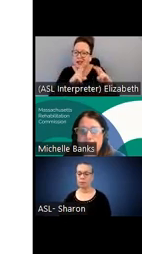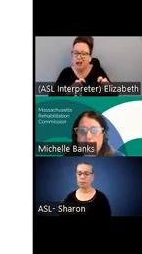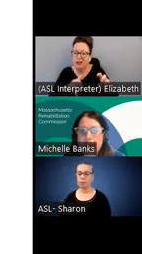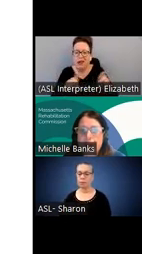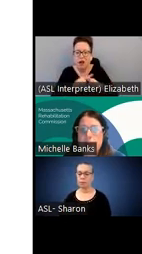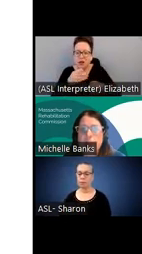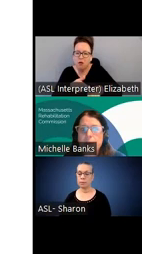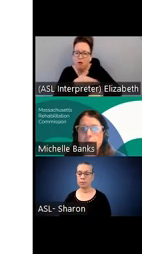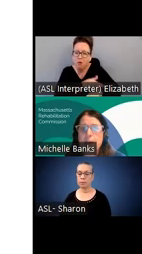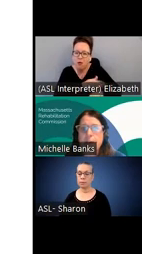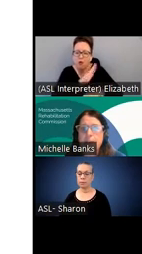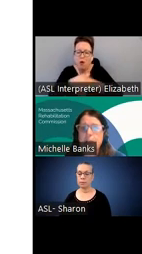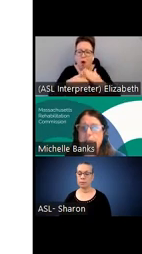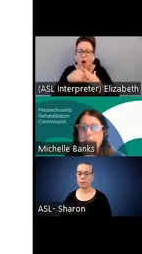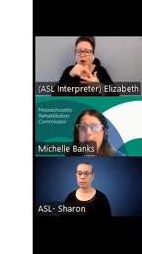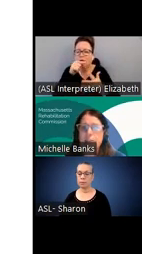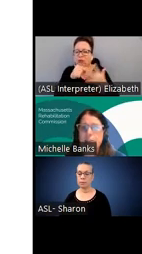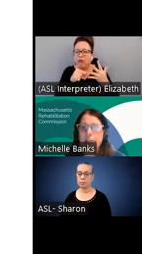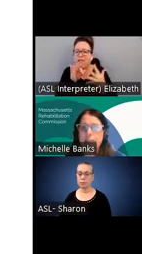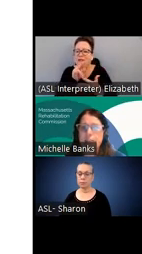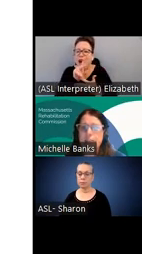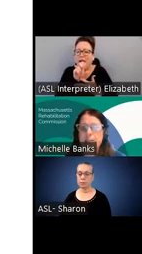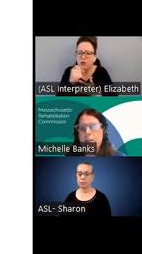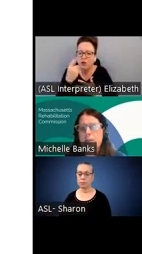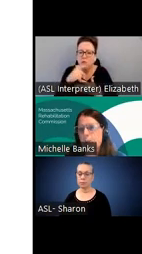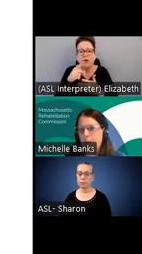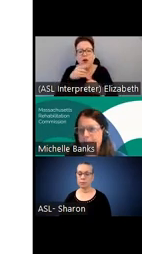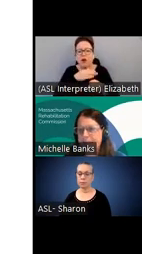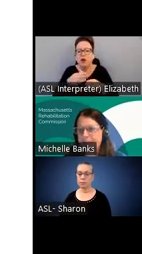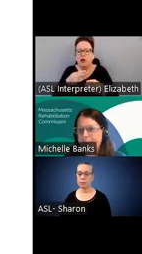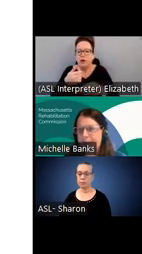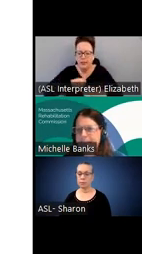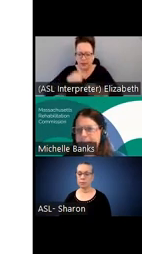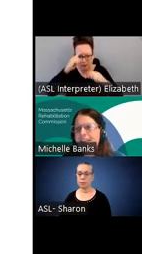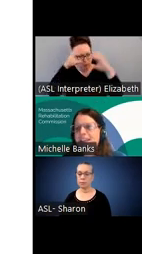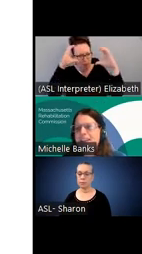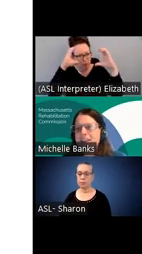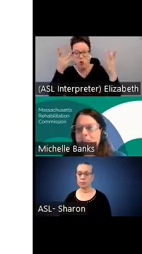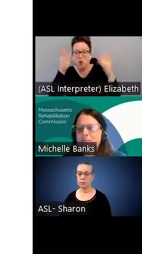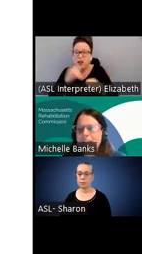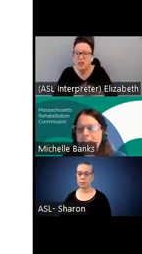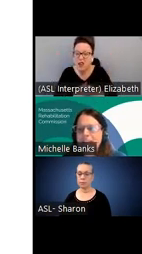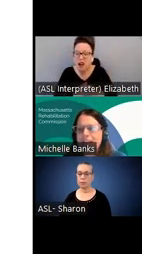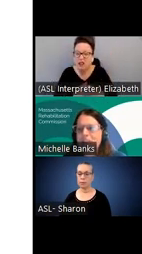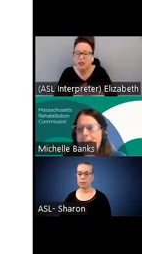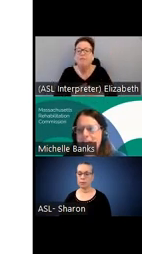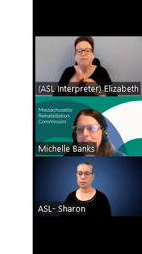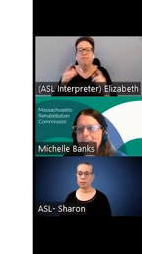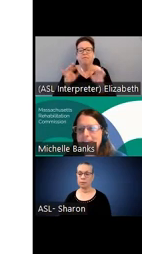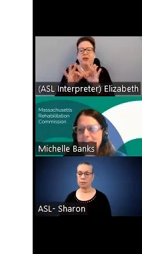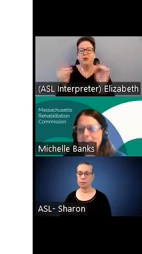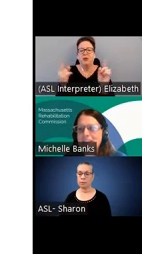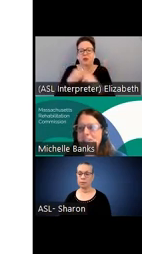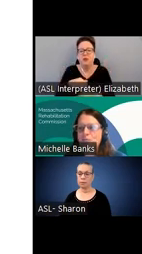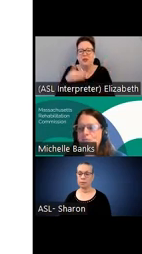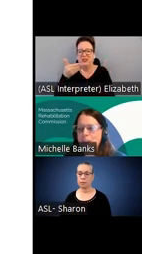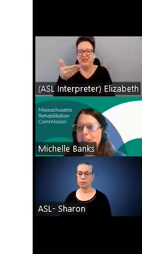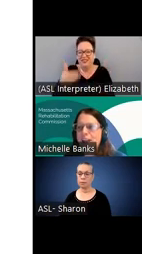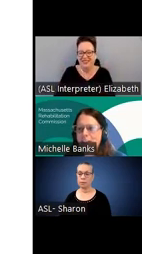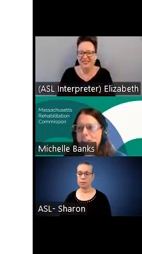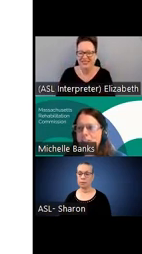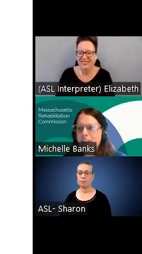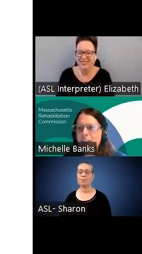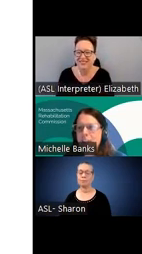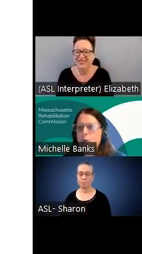factors associated with career self-actualization. What is that? Career self-actualization is